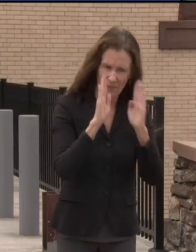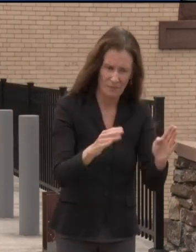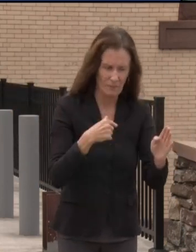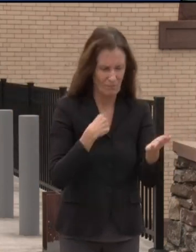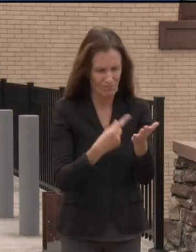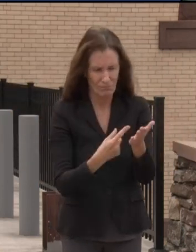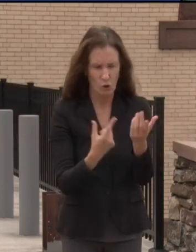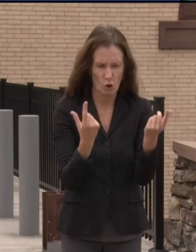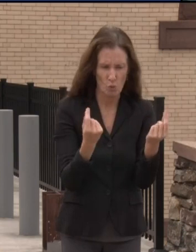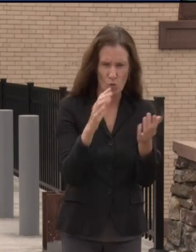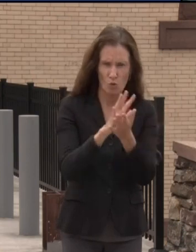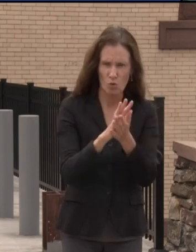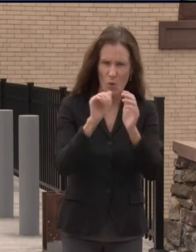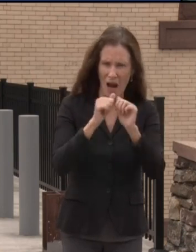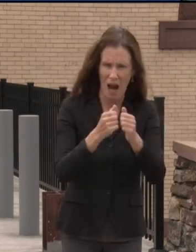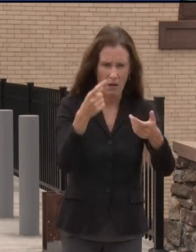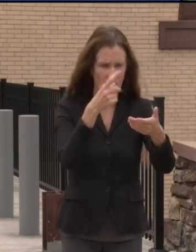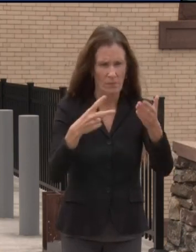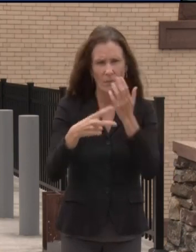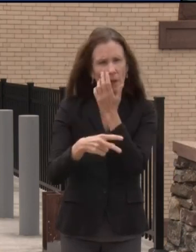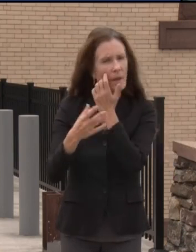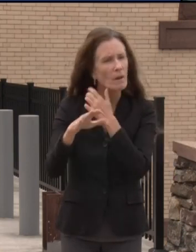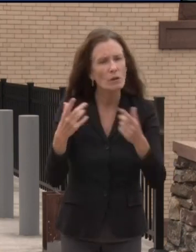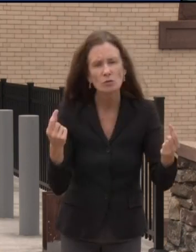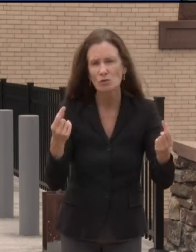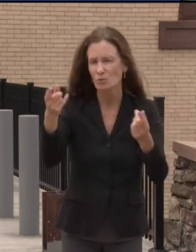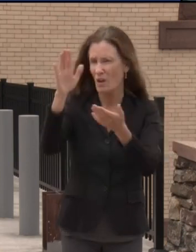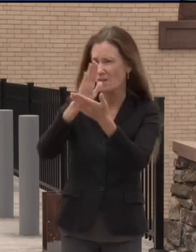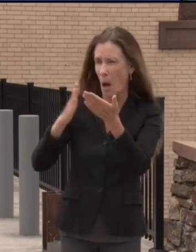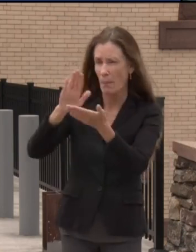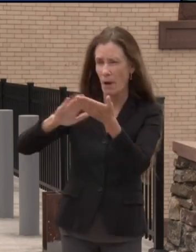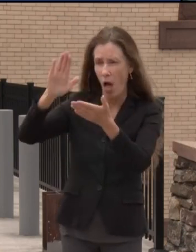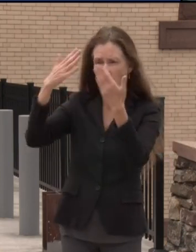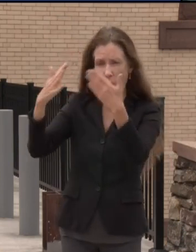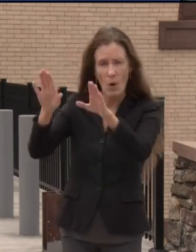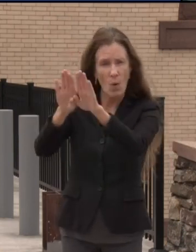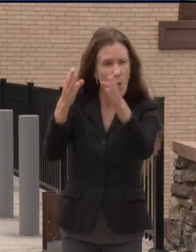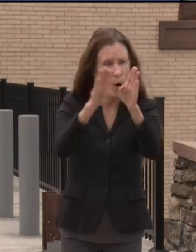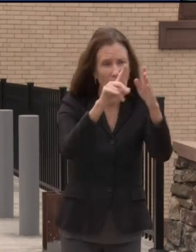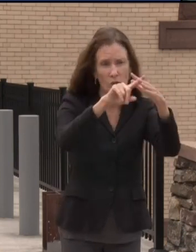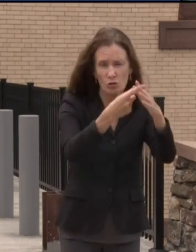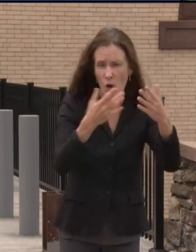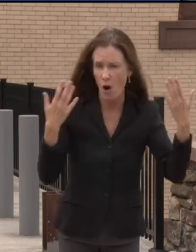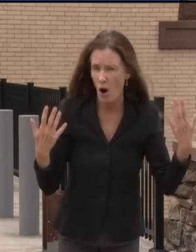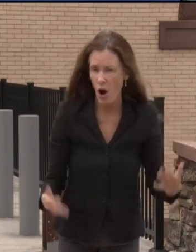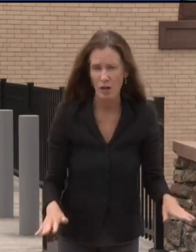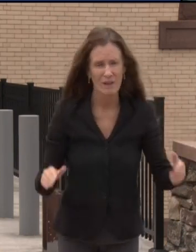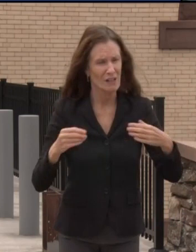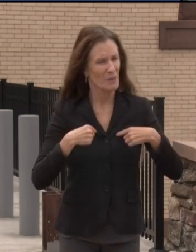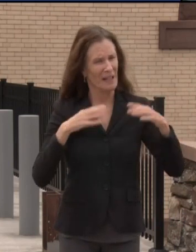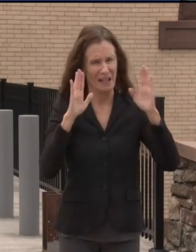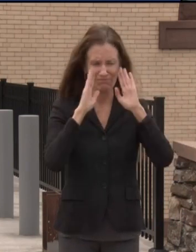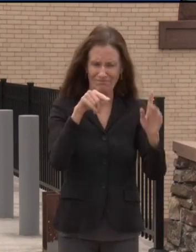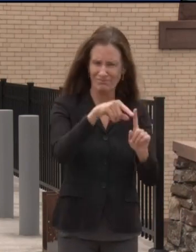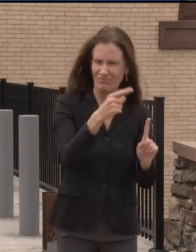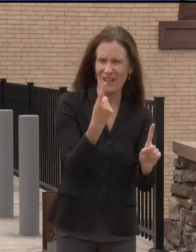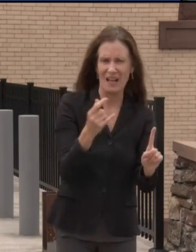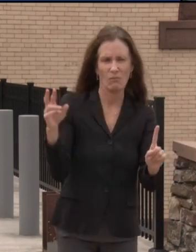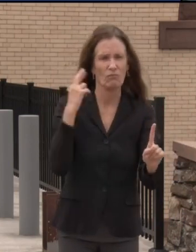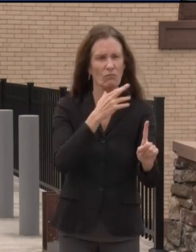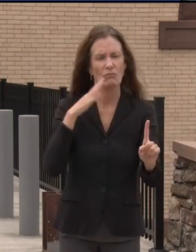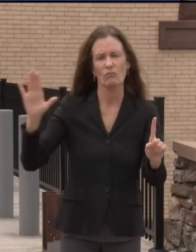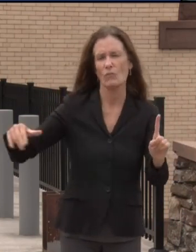schools, most colleges are already back. And I think the next couple of weeks will tell the tale. And if we see real